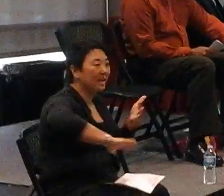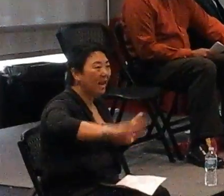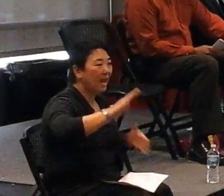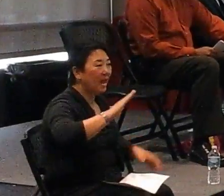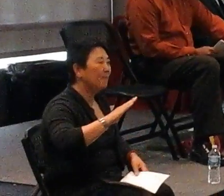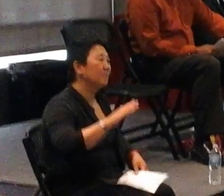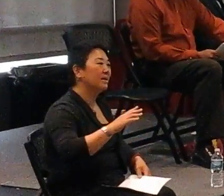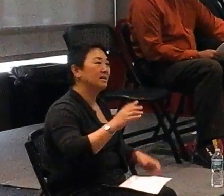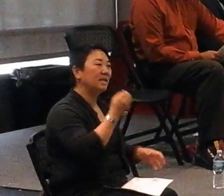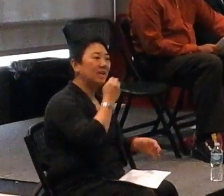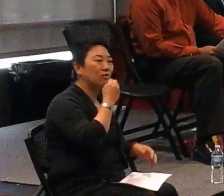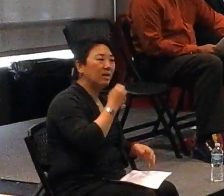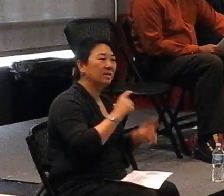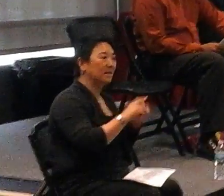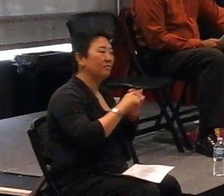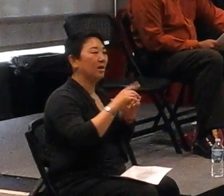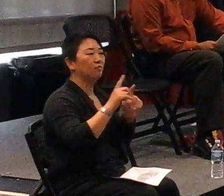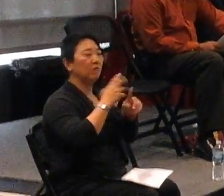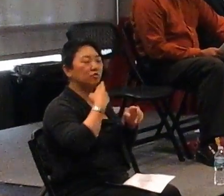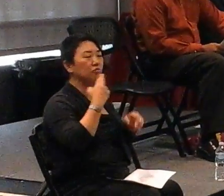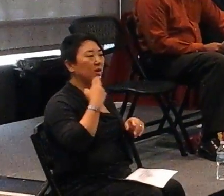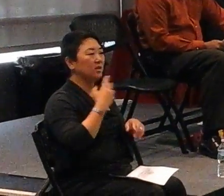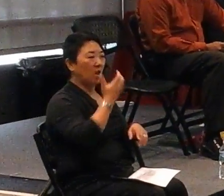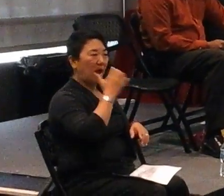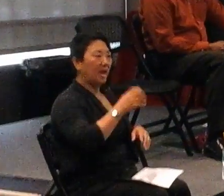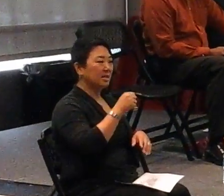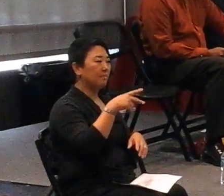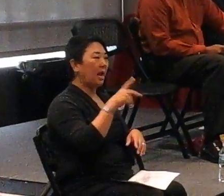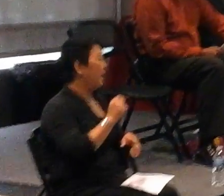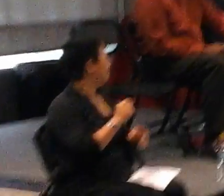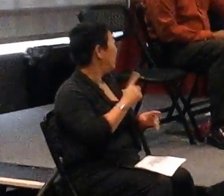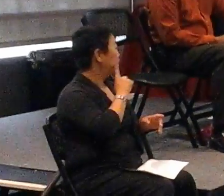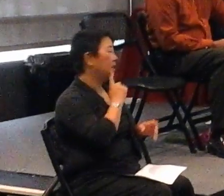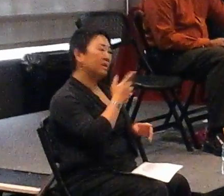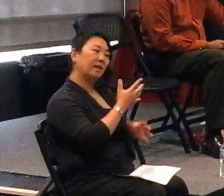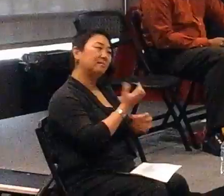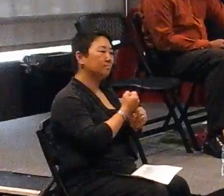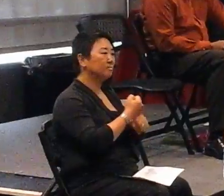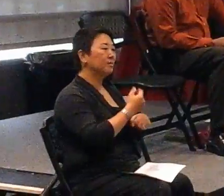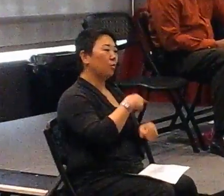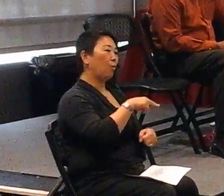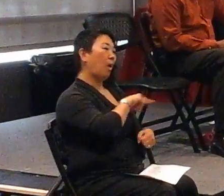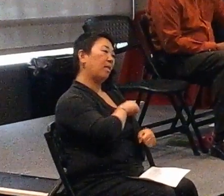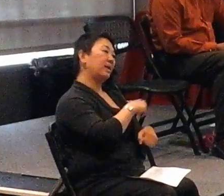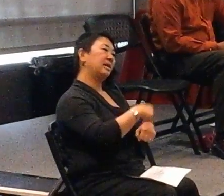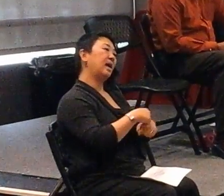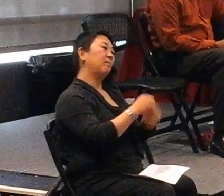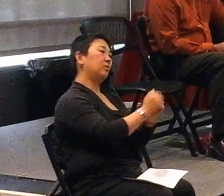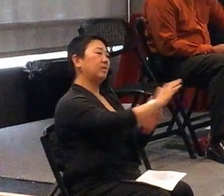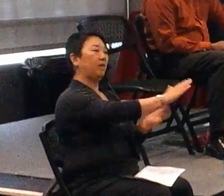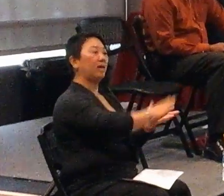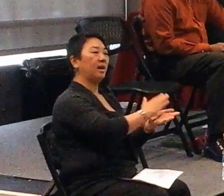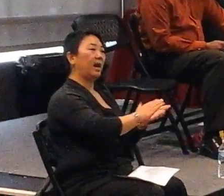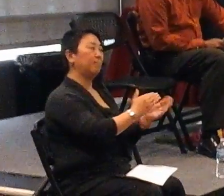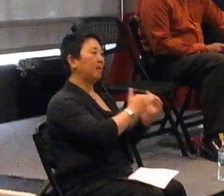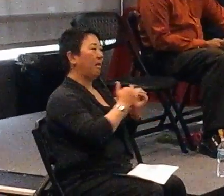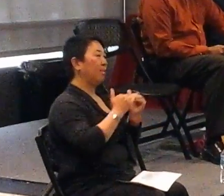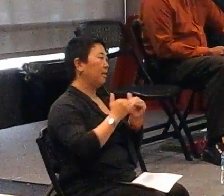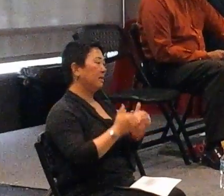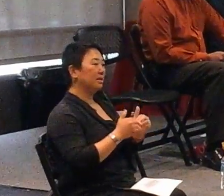Tank, Maxie's, and Pub Web are hot spots, and spending quality time with their Academy colleagues